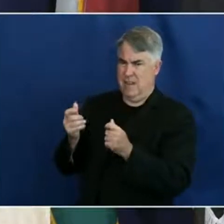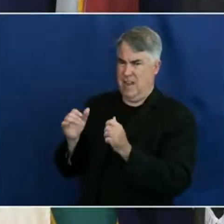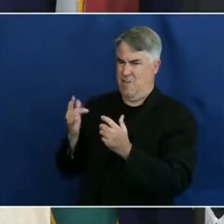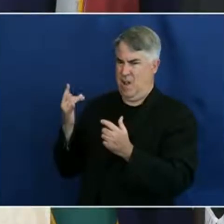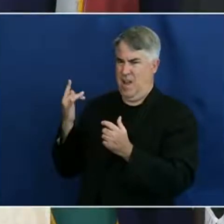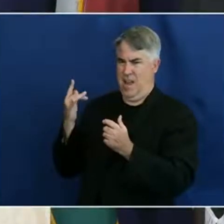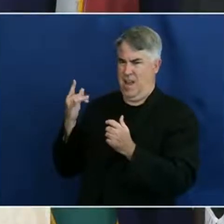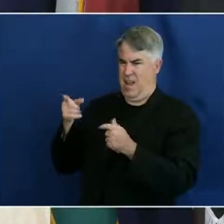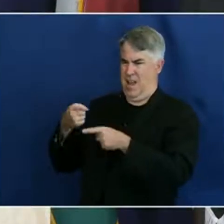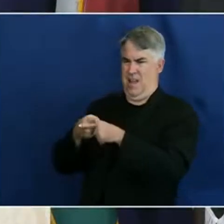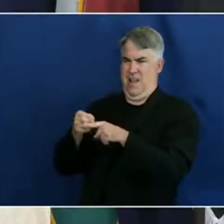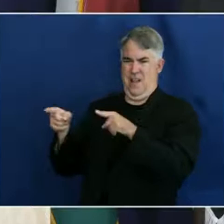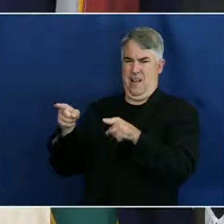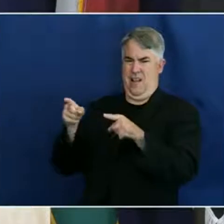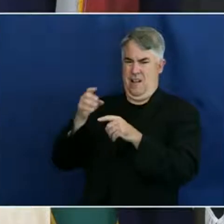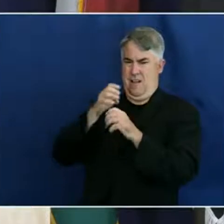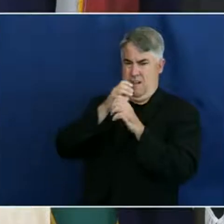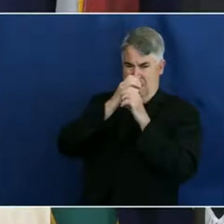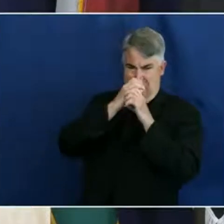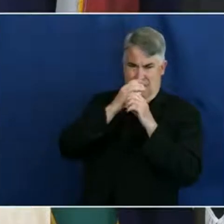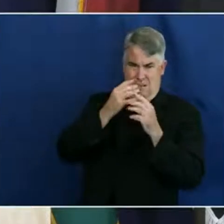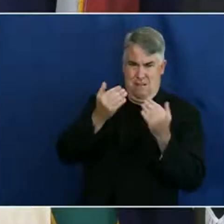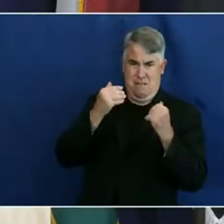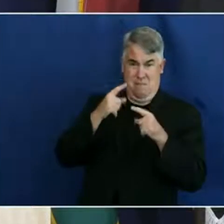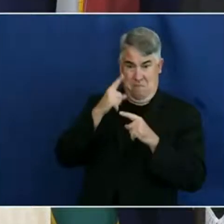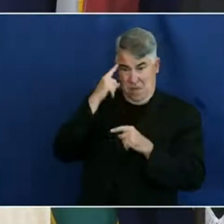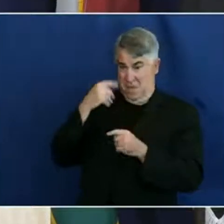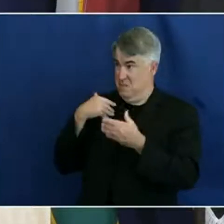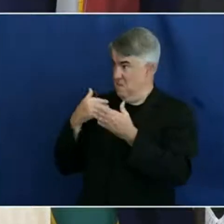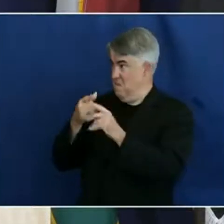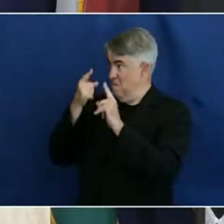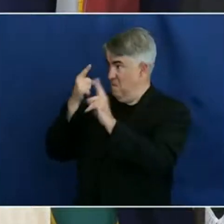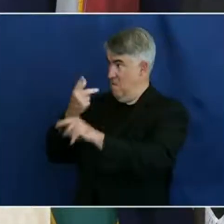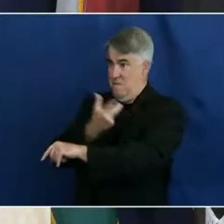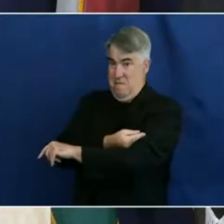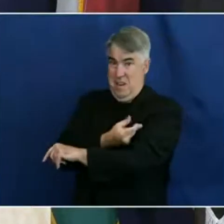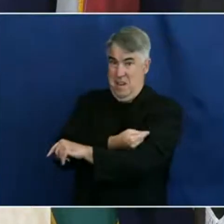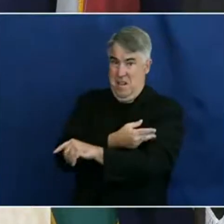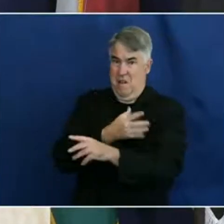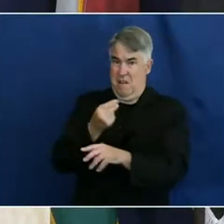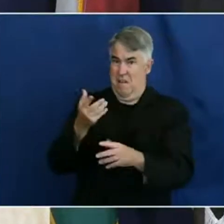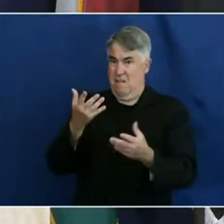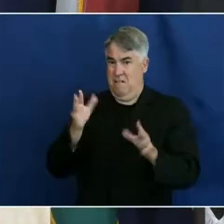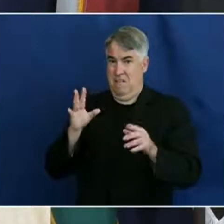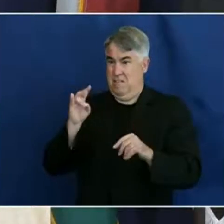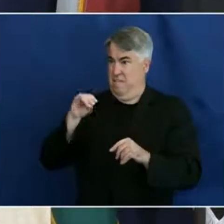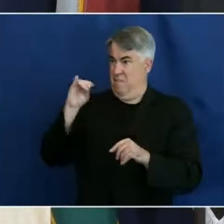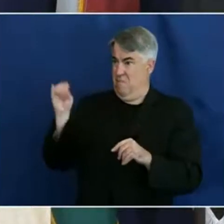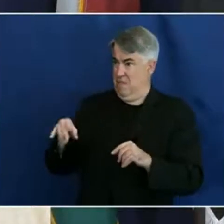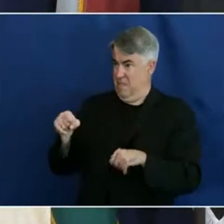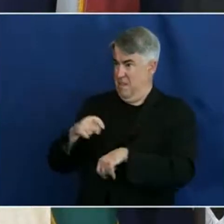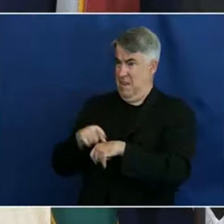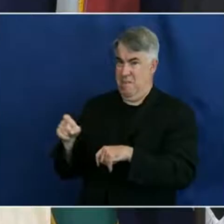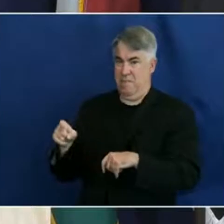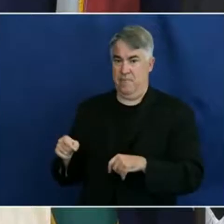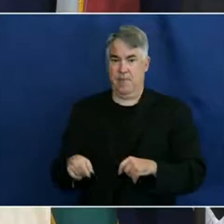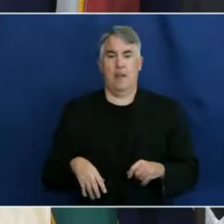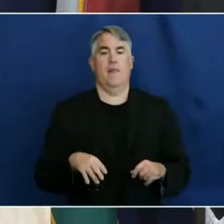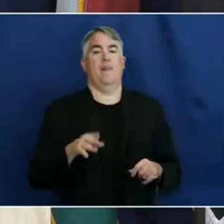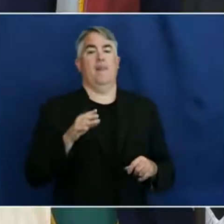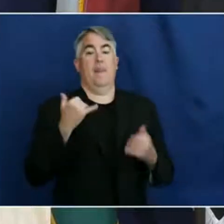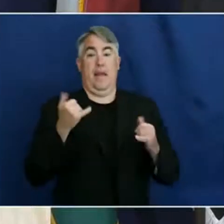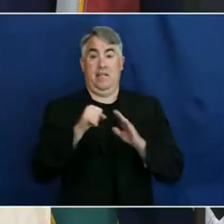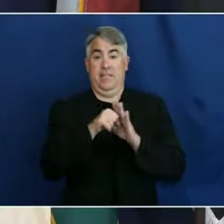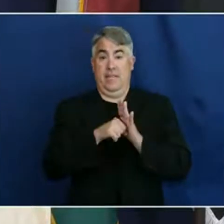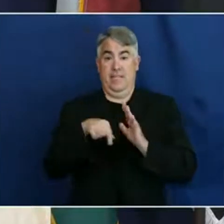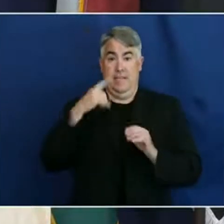lifted in the summer, will we be close to your guys' goal of herd immunity, do we know? Are we on track to be there? Well, now the state has